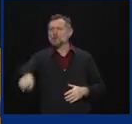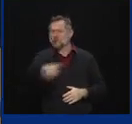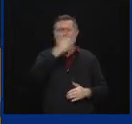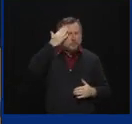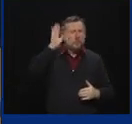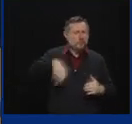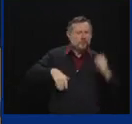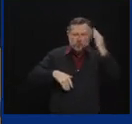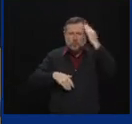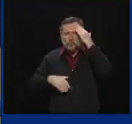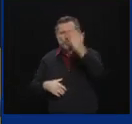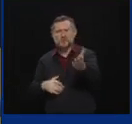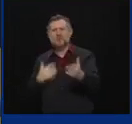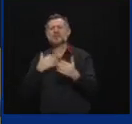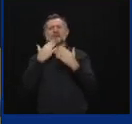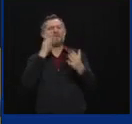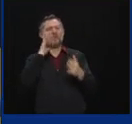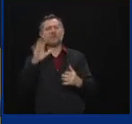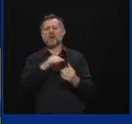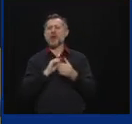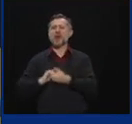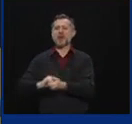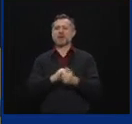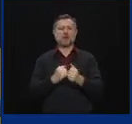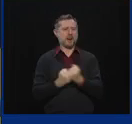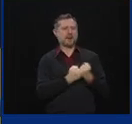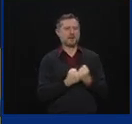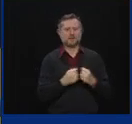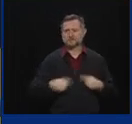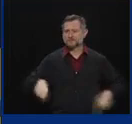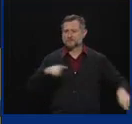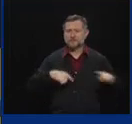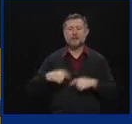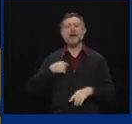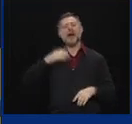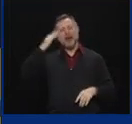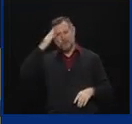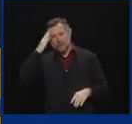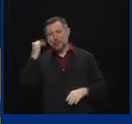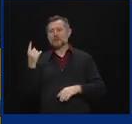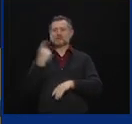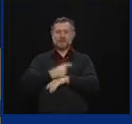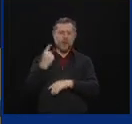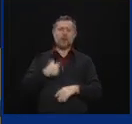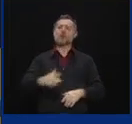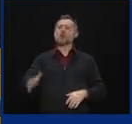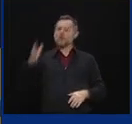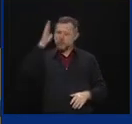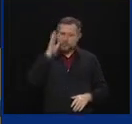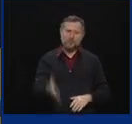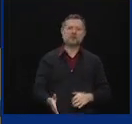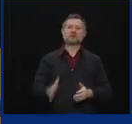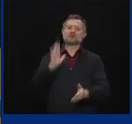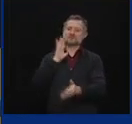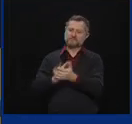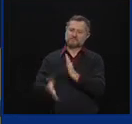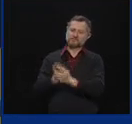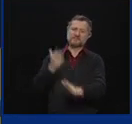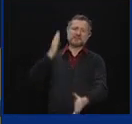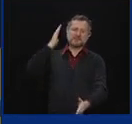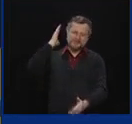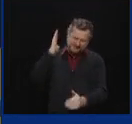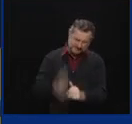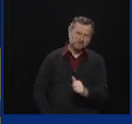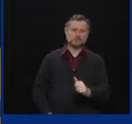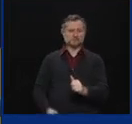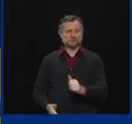being my allies in this. Someday we'll all emerge from the foxhole. We're just not there yet. So thank you very much.